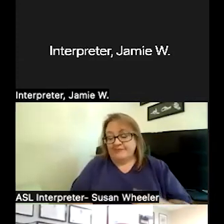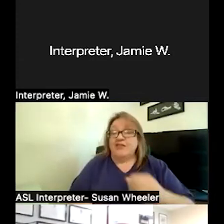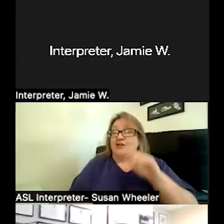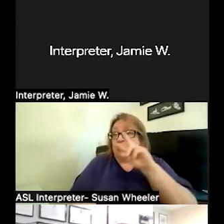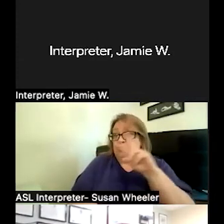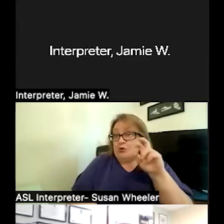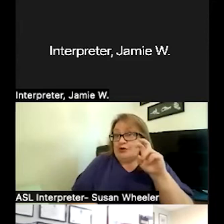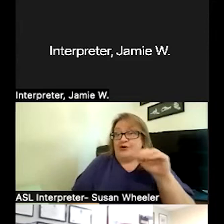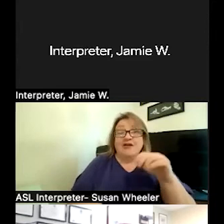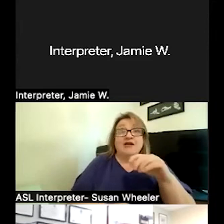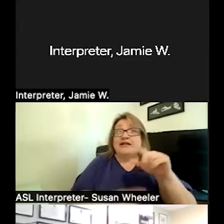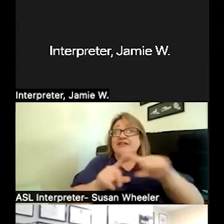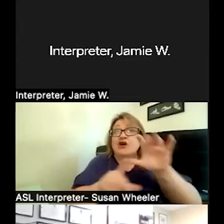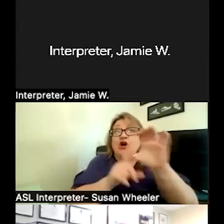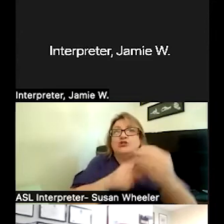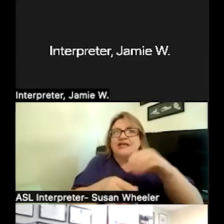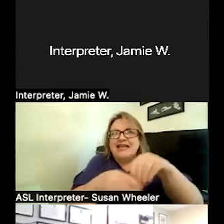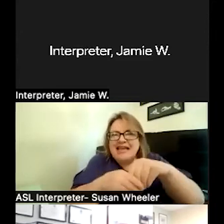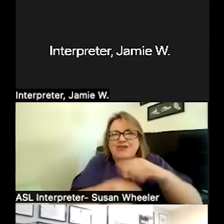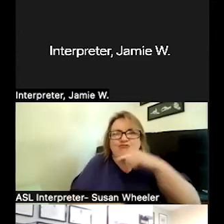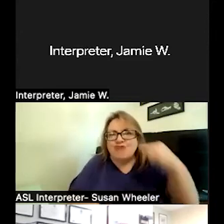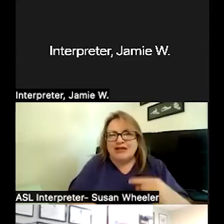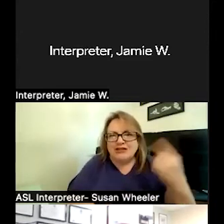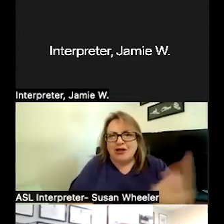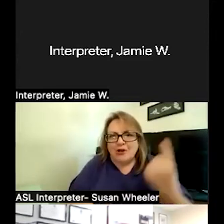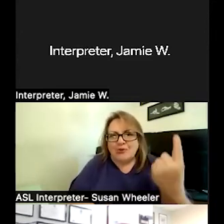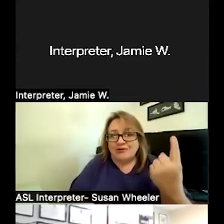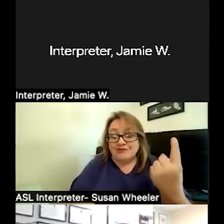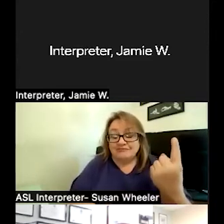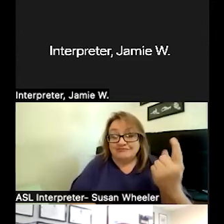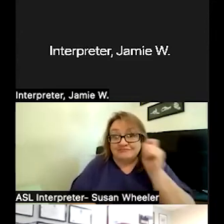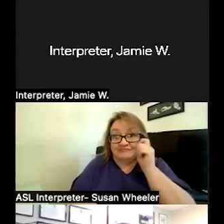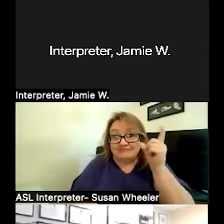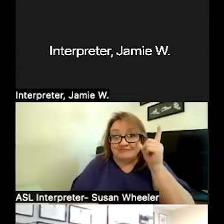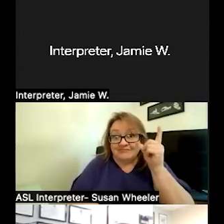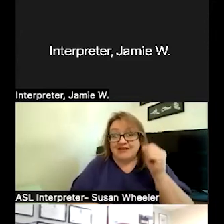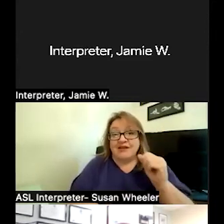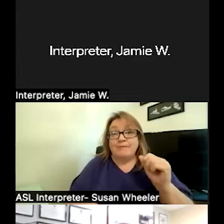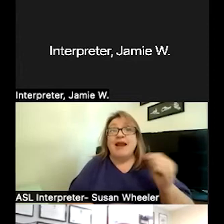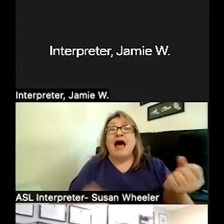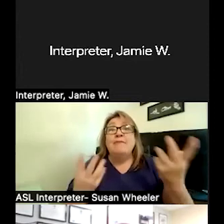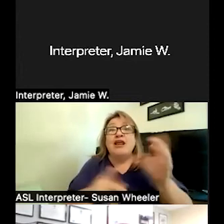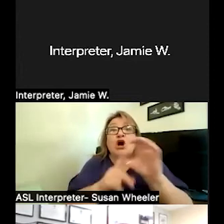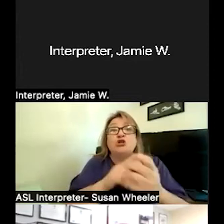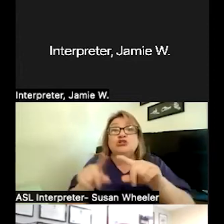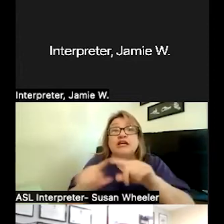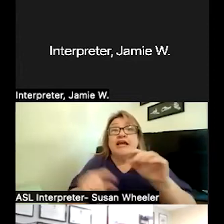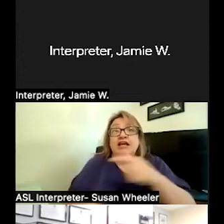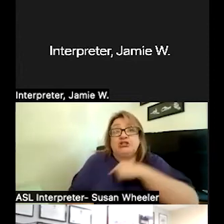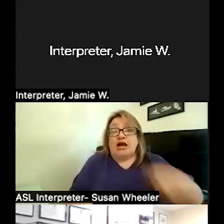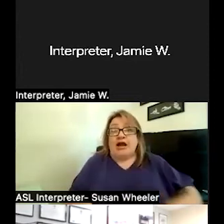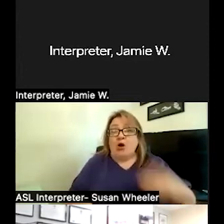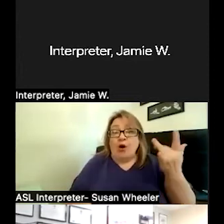in Russia, and you may be surprised there's only 56 in China. Reason being, at one time